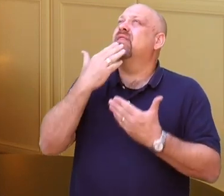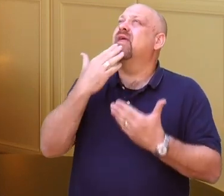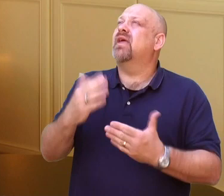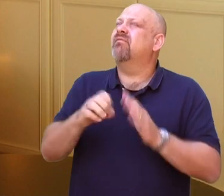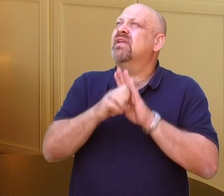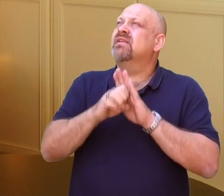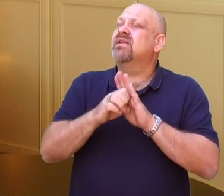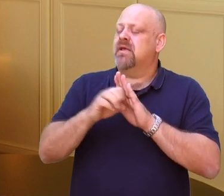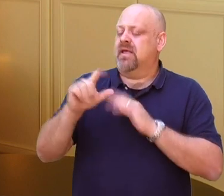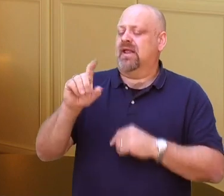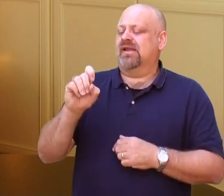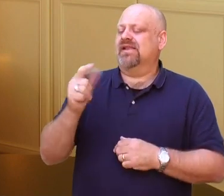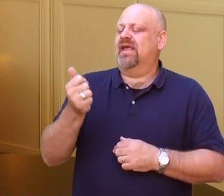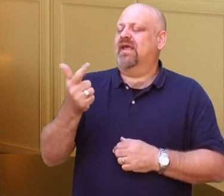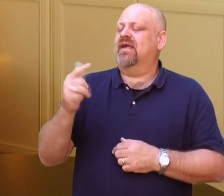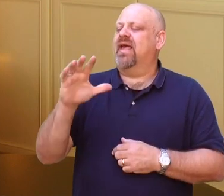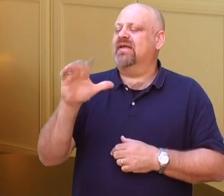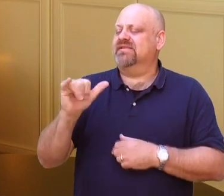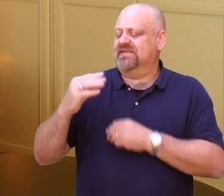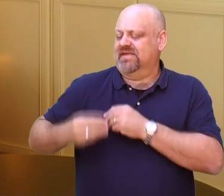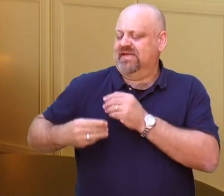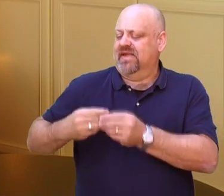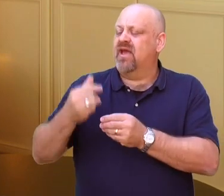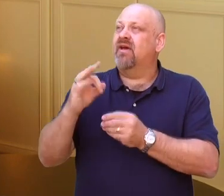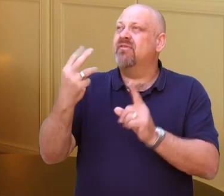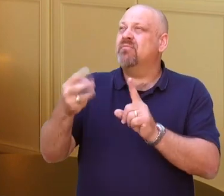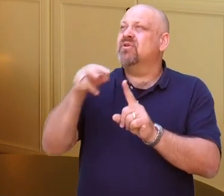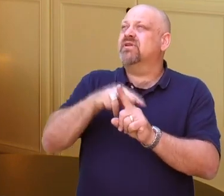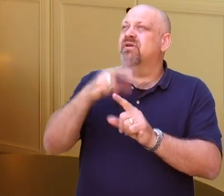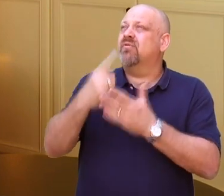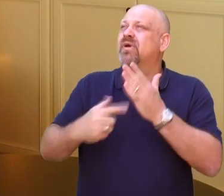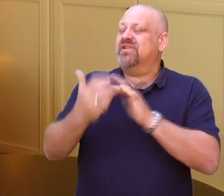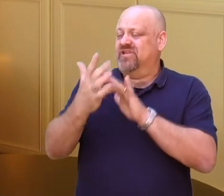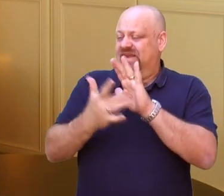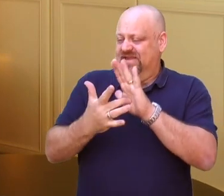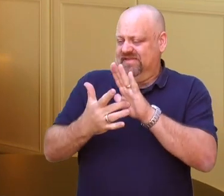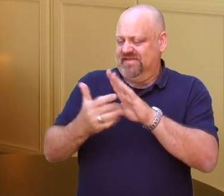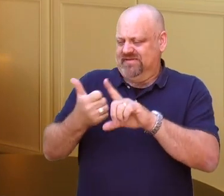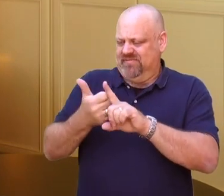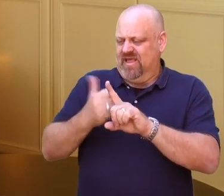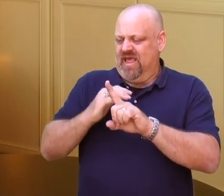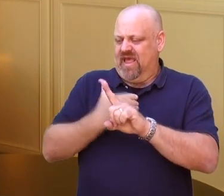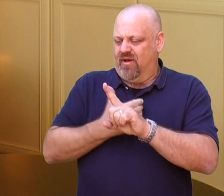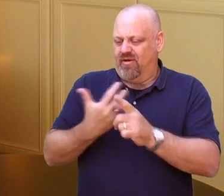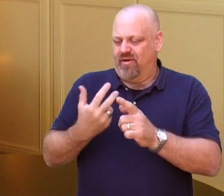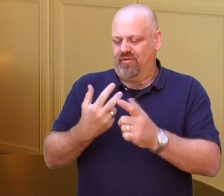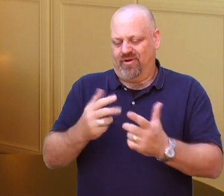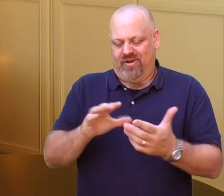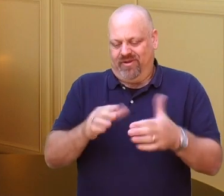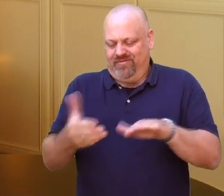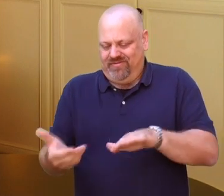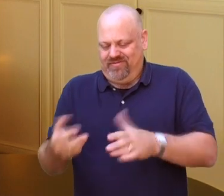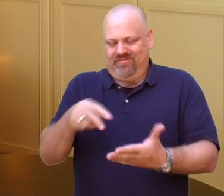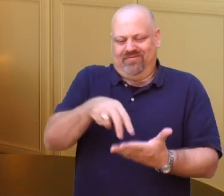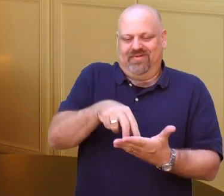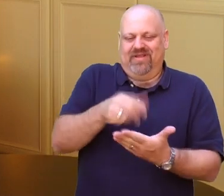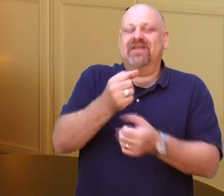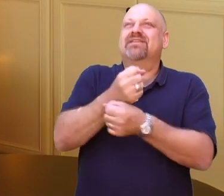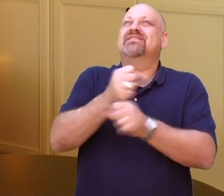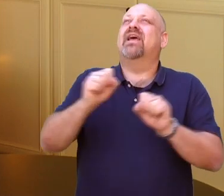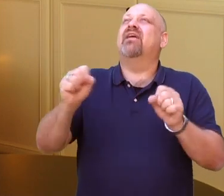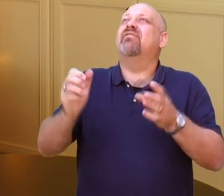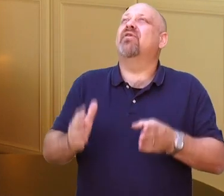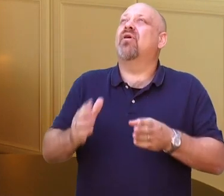for the example of the legacy of perspective that Jesus, our resurrected Savior